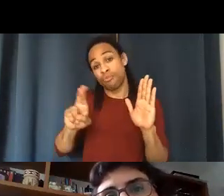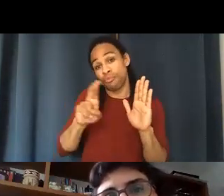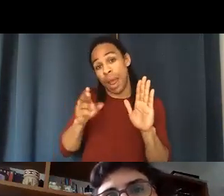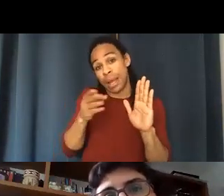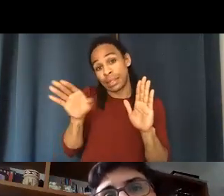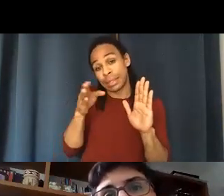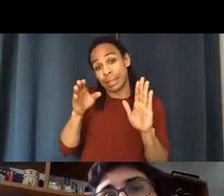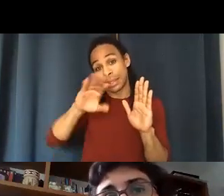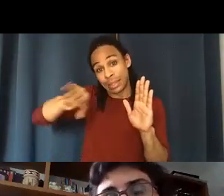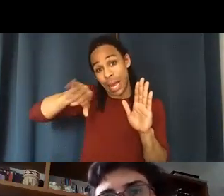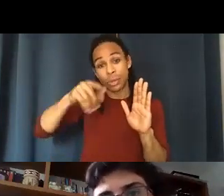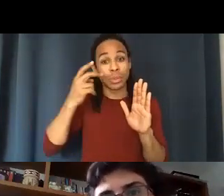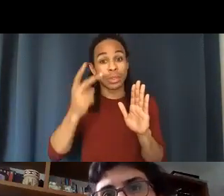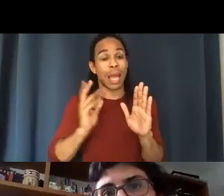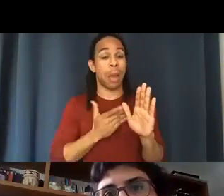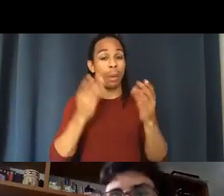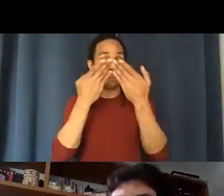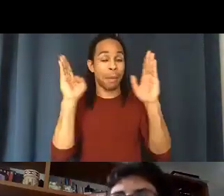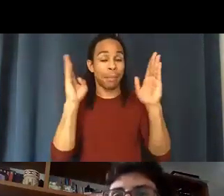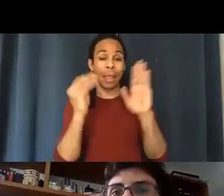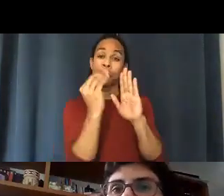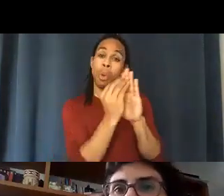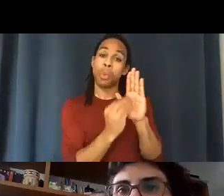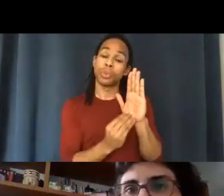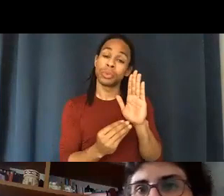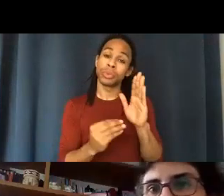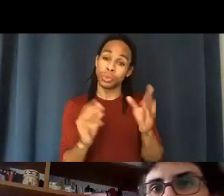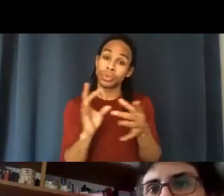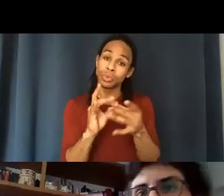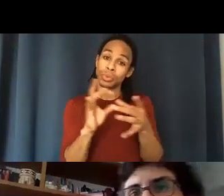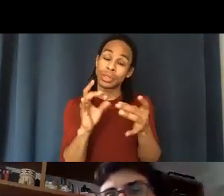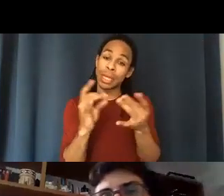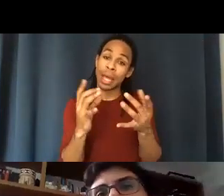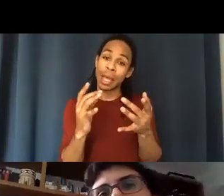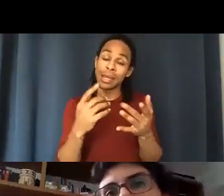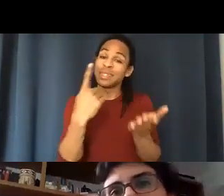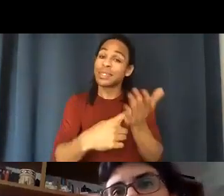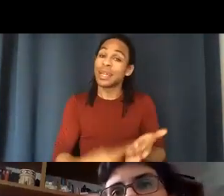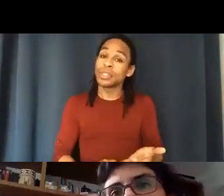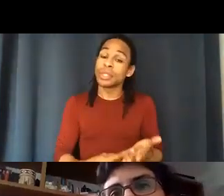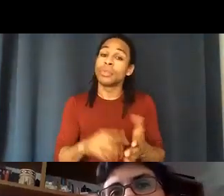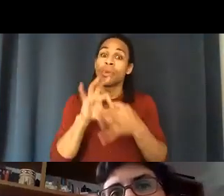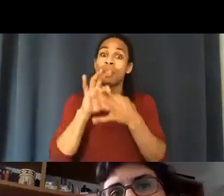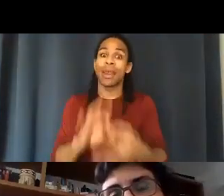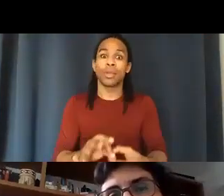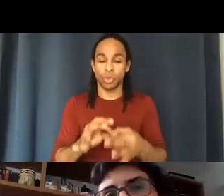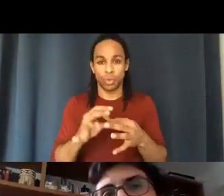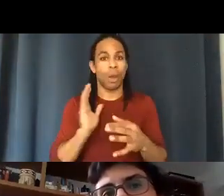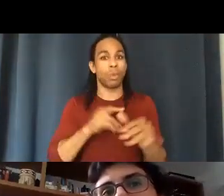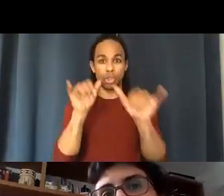out some of our public notes to say some kind of discussions that are related to the structural change that we are